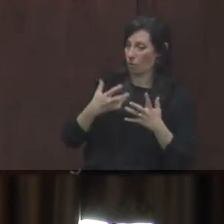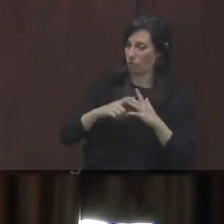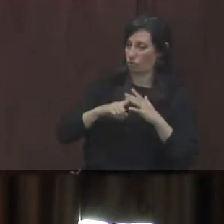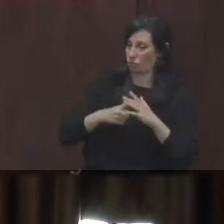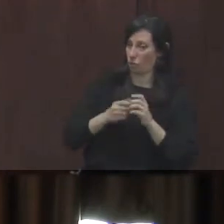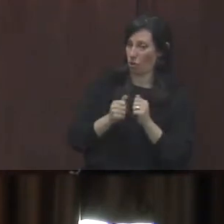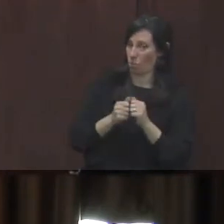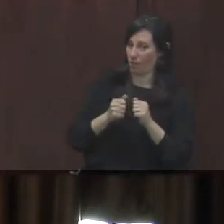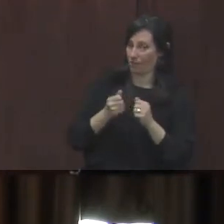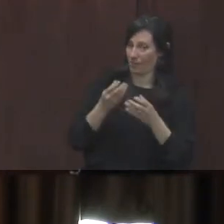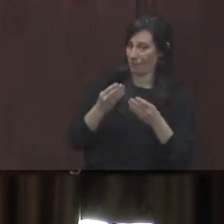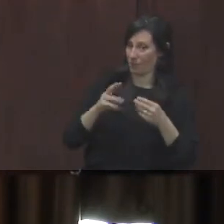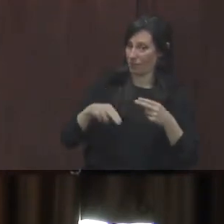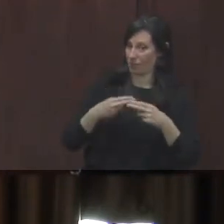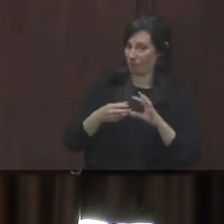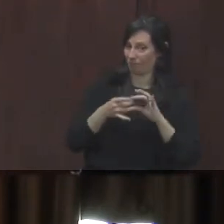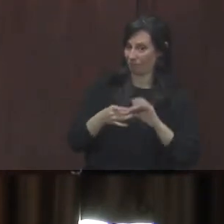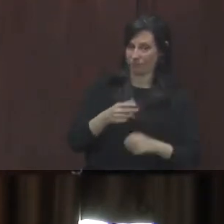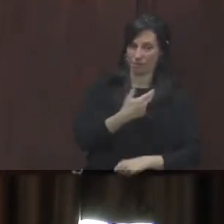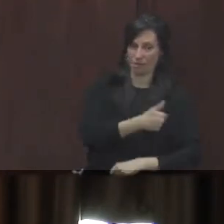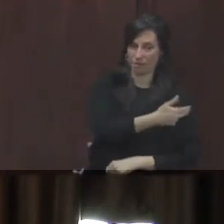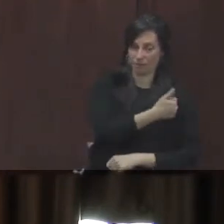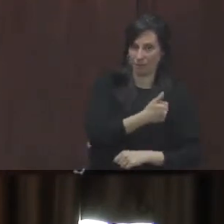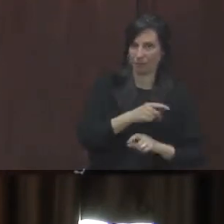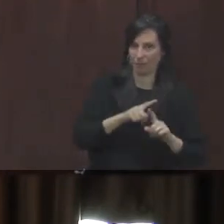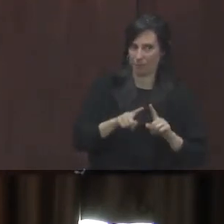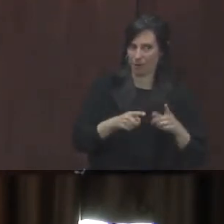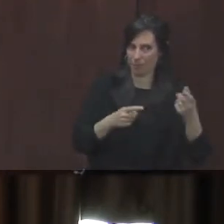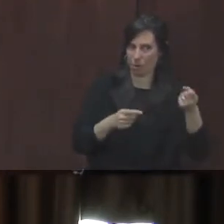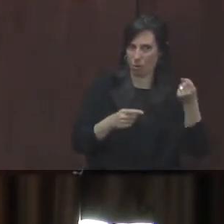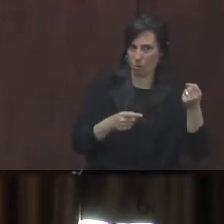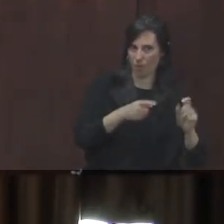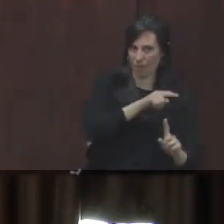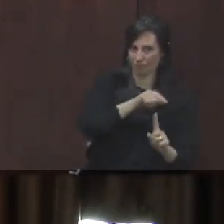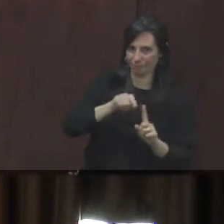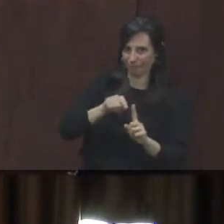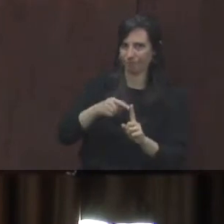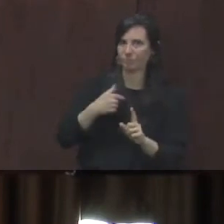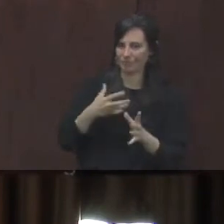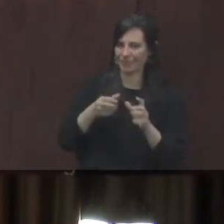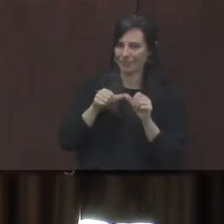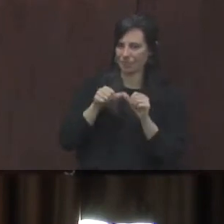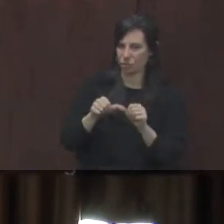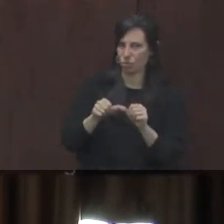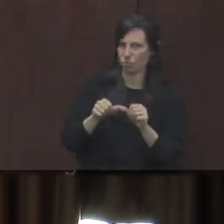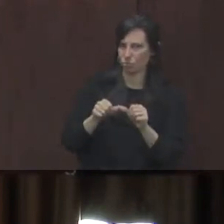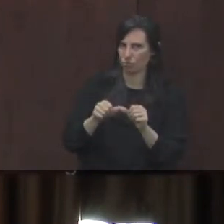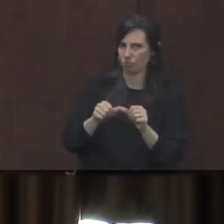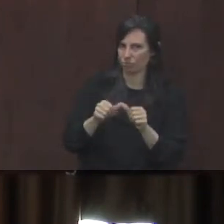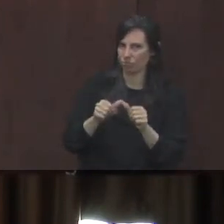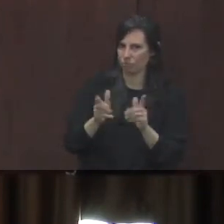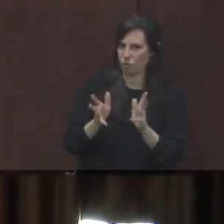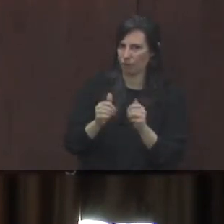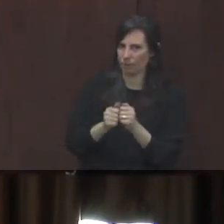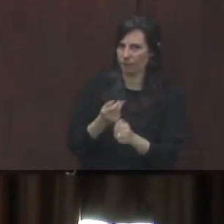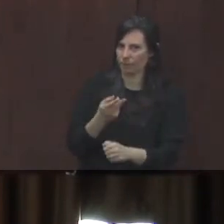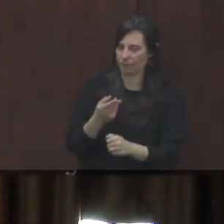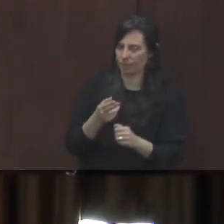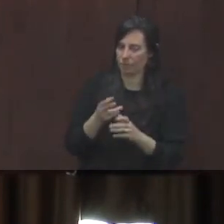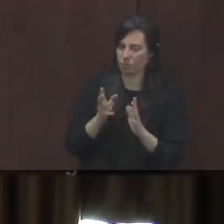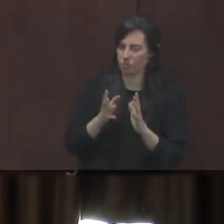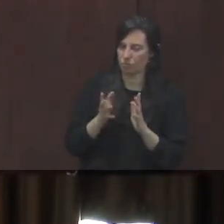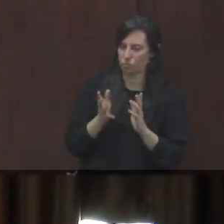hospital, but I think with all the conversation about the vaccine, it's more apropos to just continue that conversation. I sense